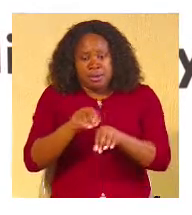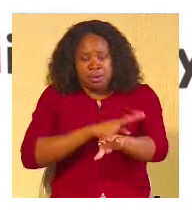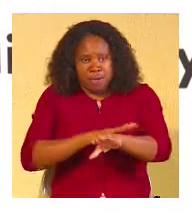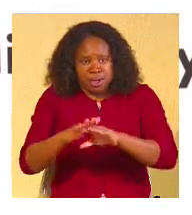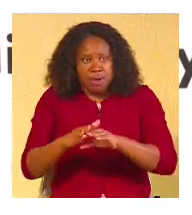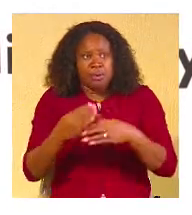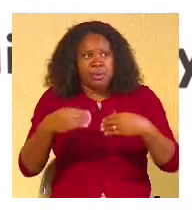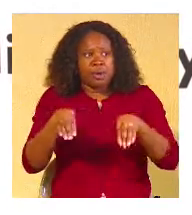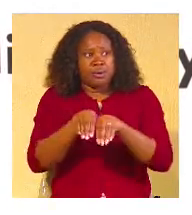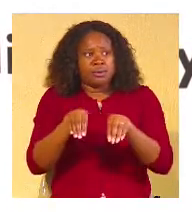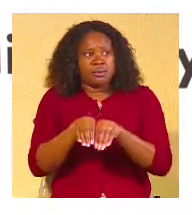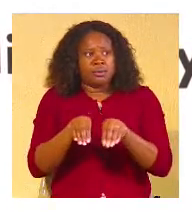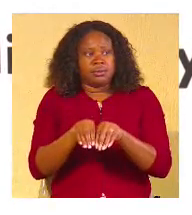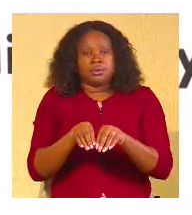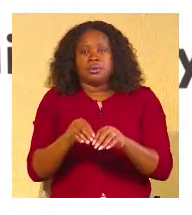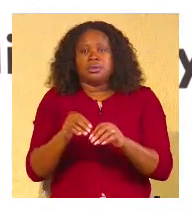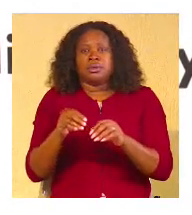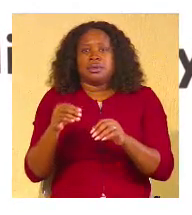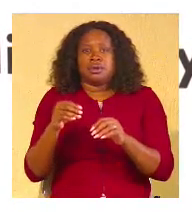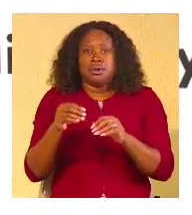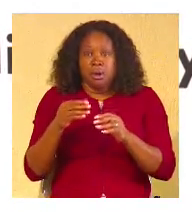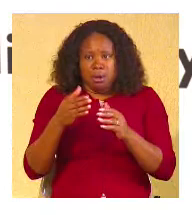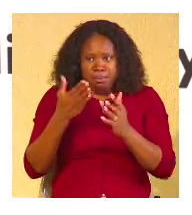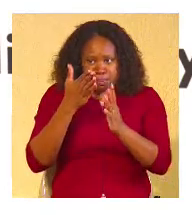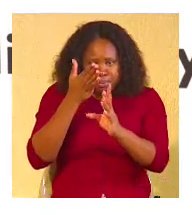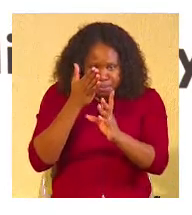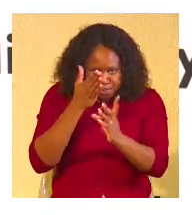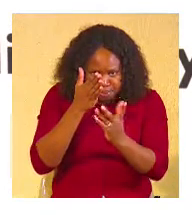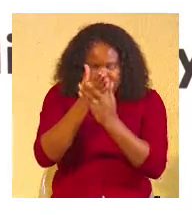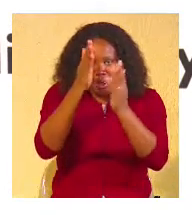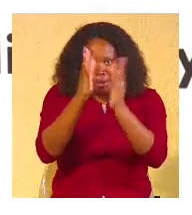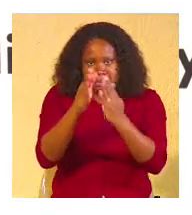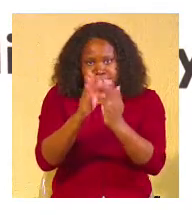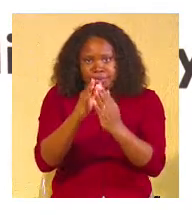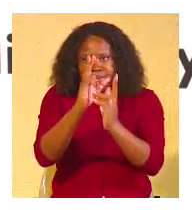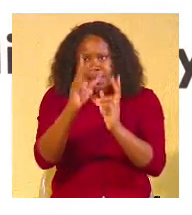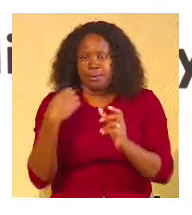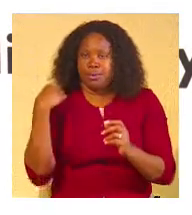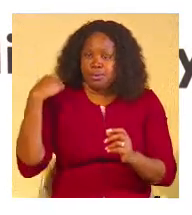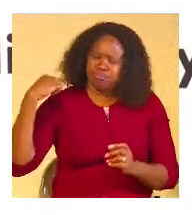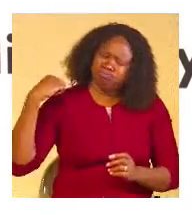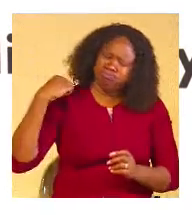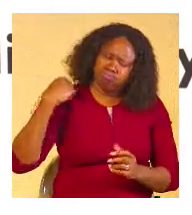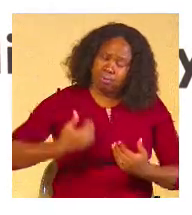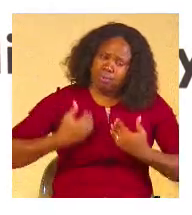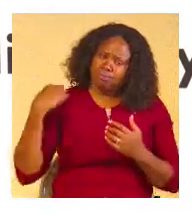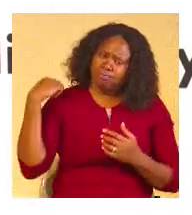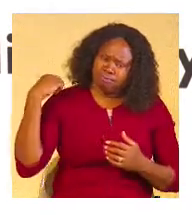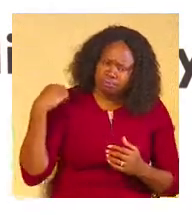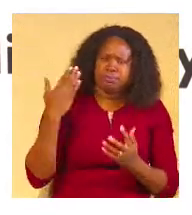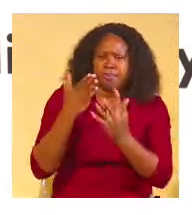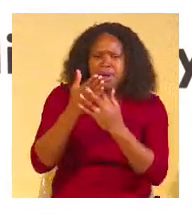be conducting the door-to-door campaign. So perhaps that also presents him with an opportunity to then see how he